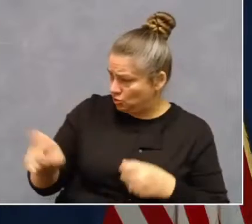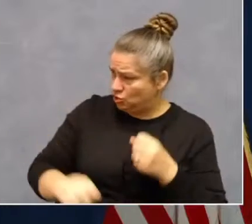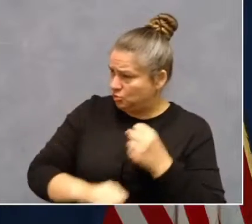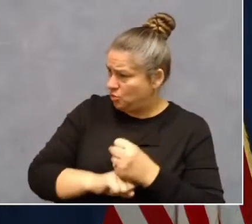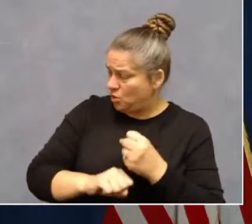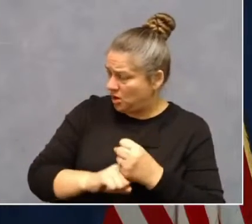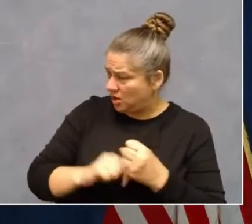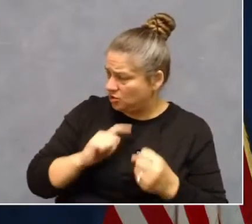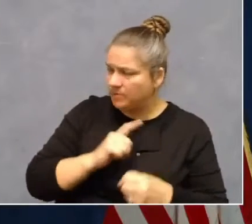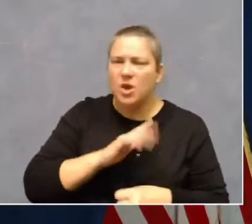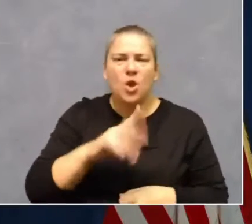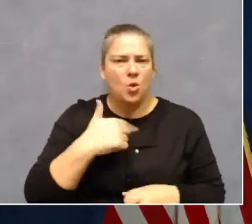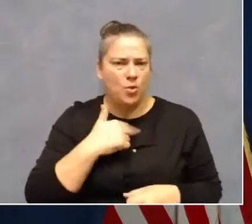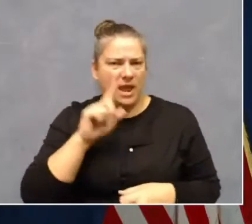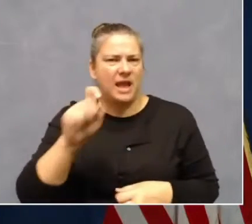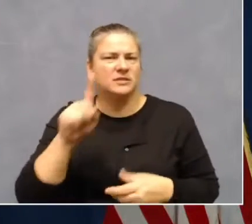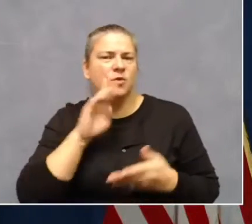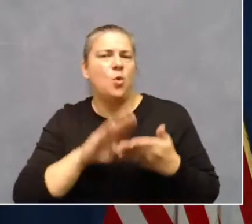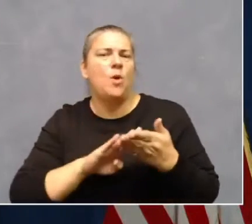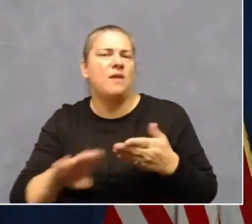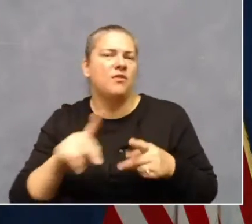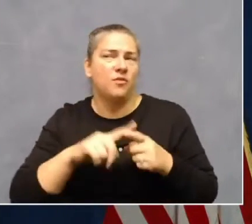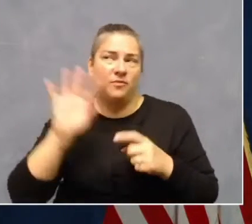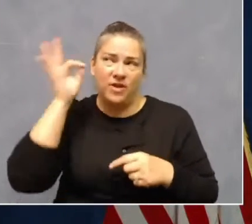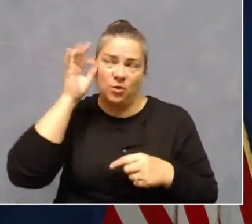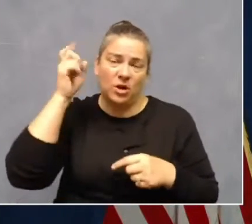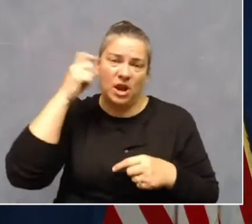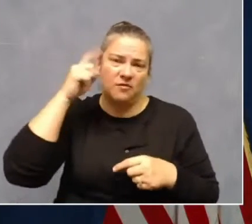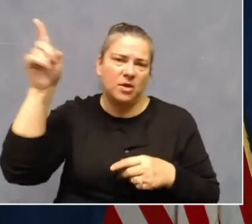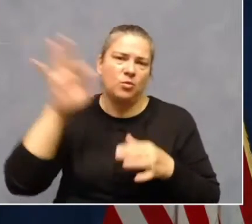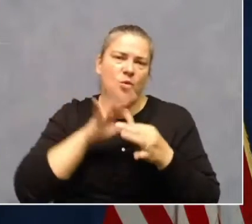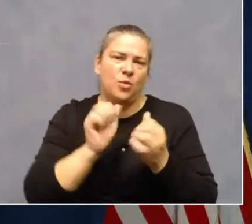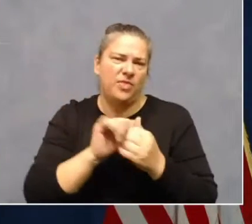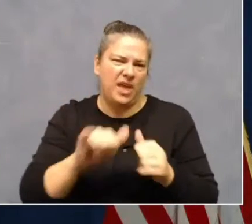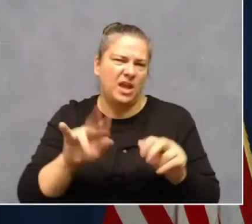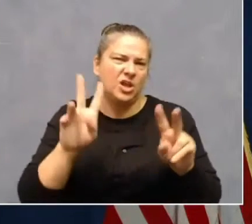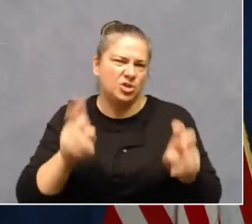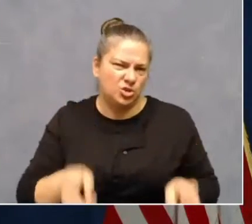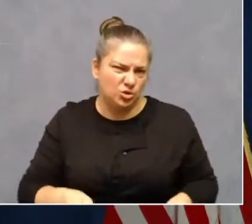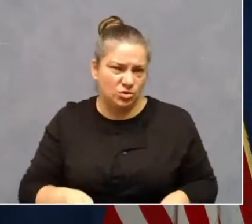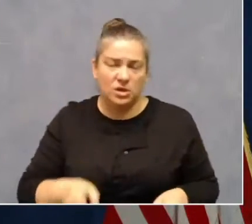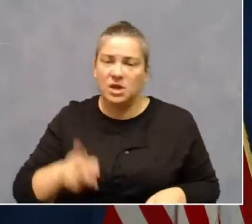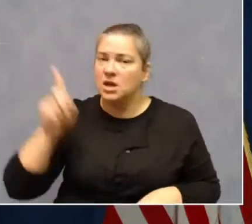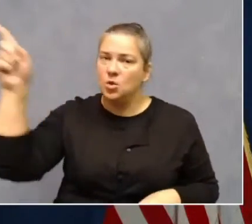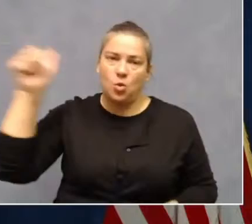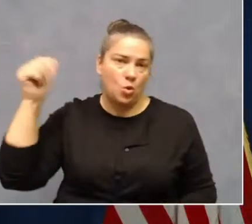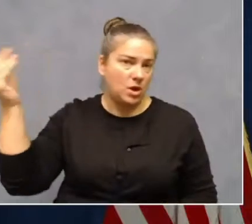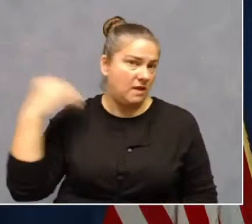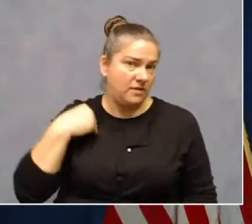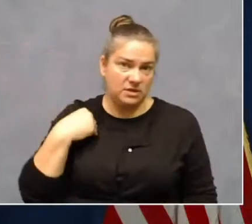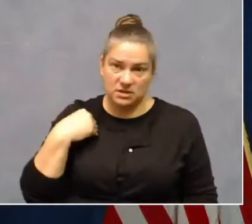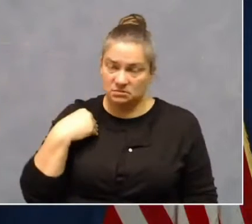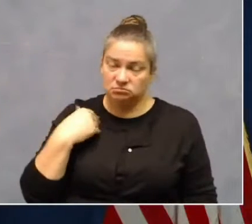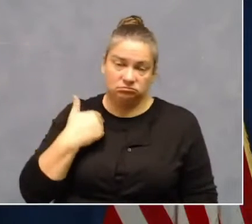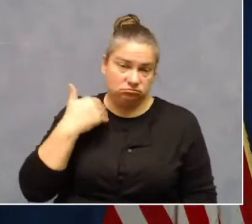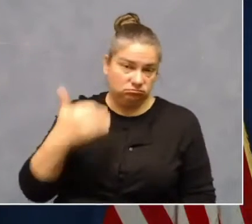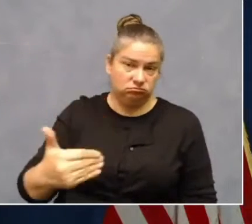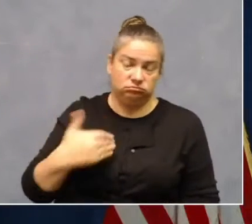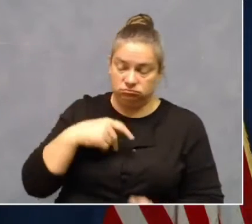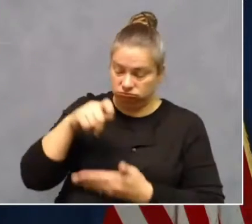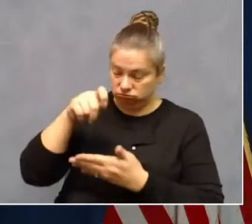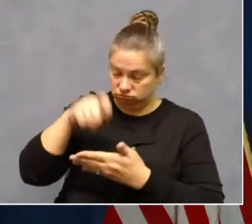asked for a waiver from the federal government on this issue. They have at least suggested they won't give it, but we went ahead and put it in writing.